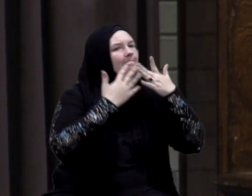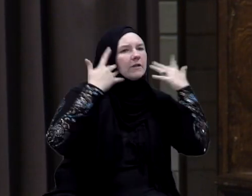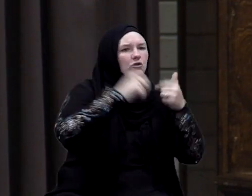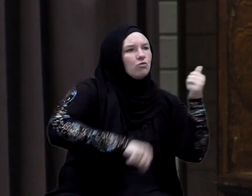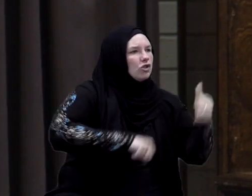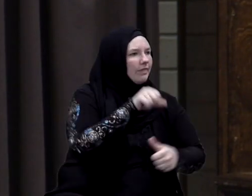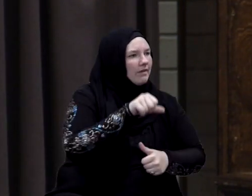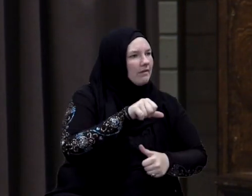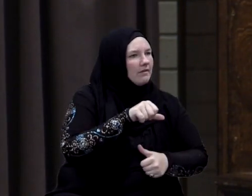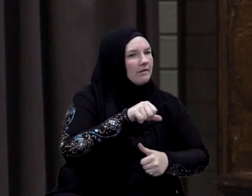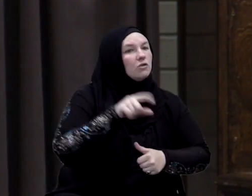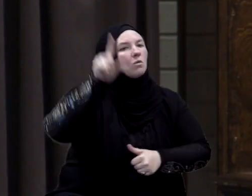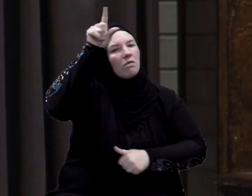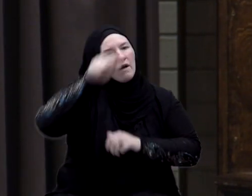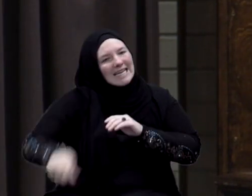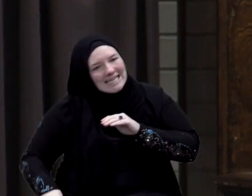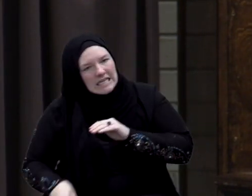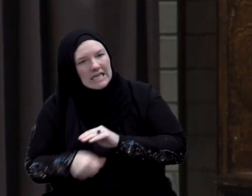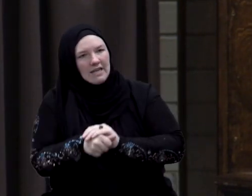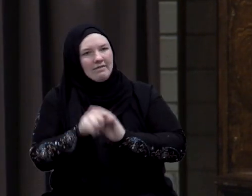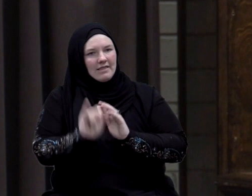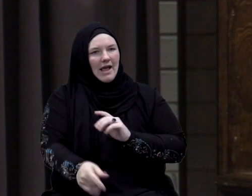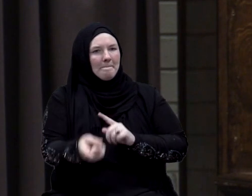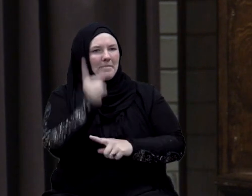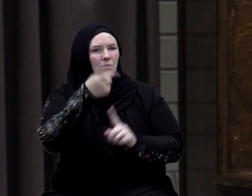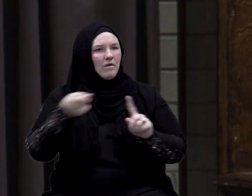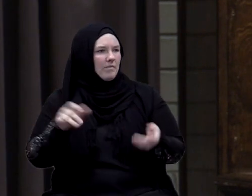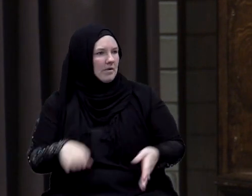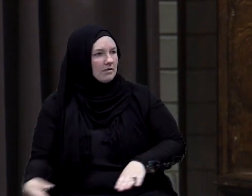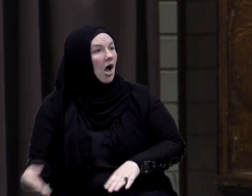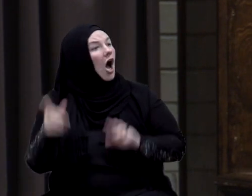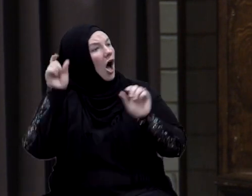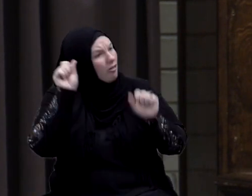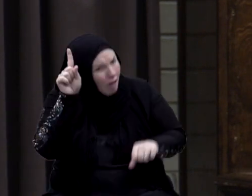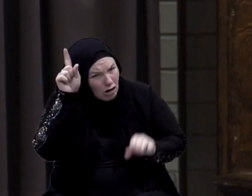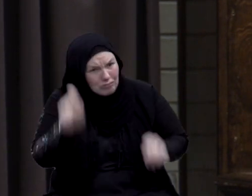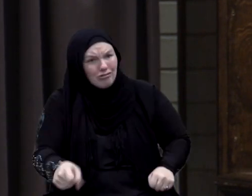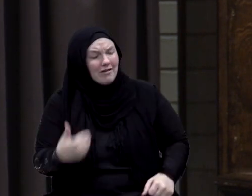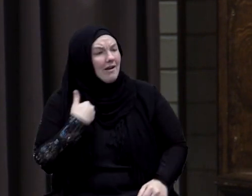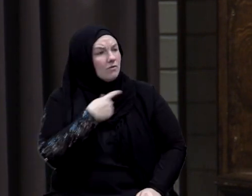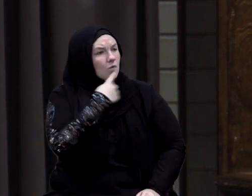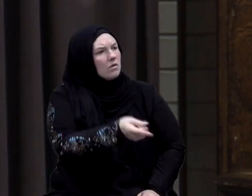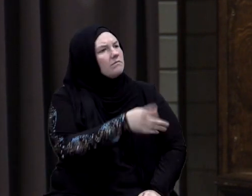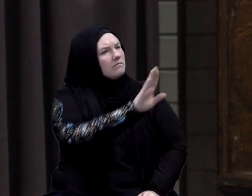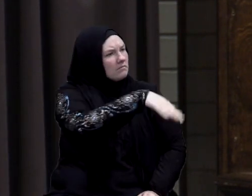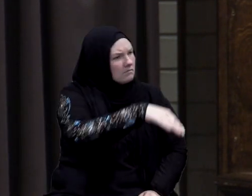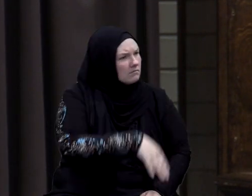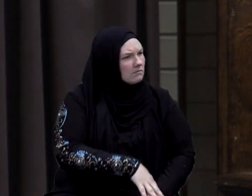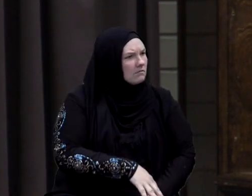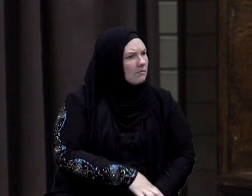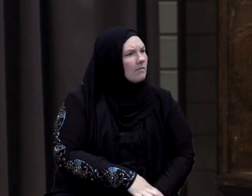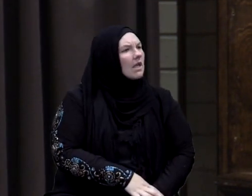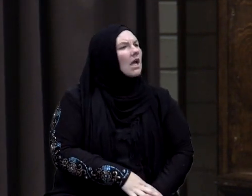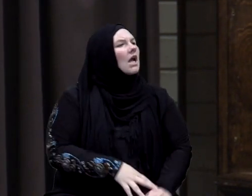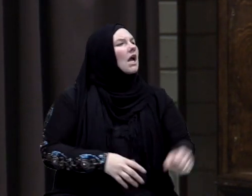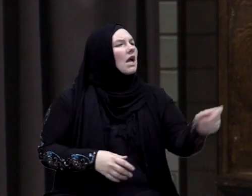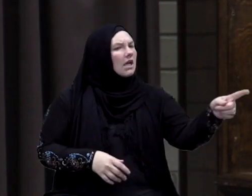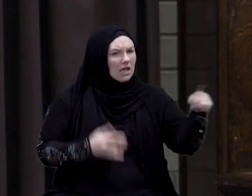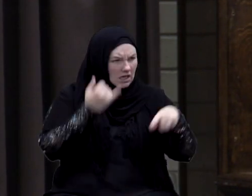to die. So He hid this from us. Allah could have told us how much you're making in this